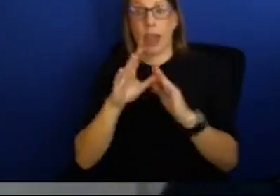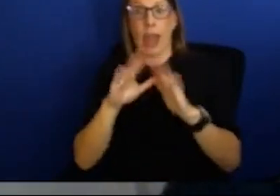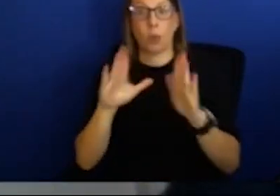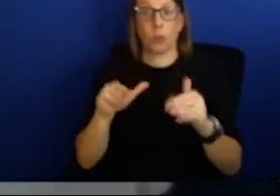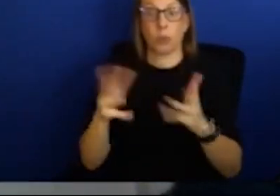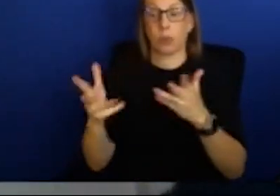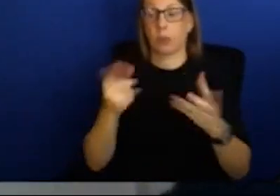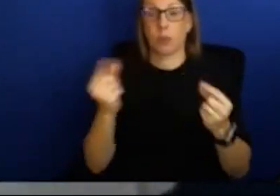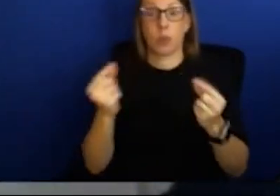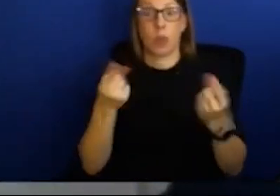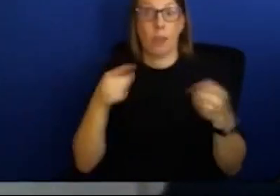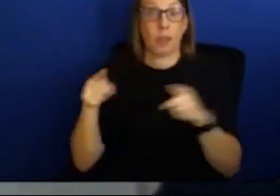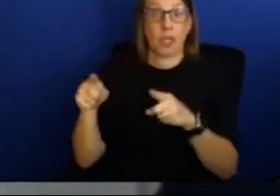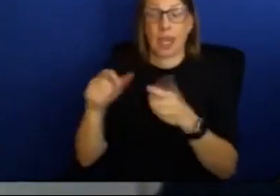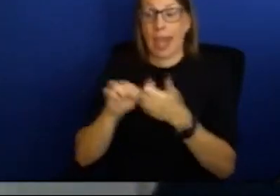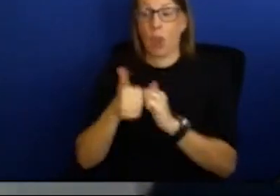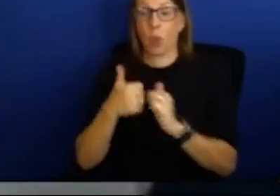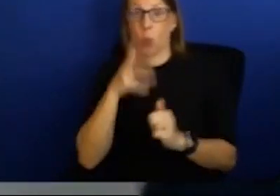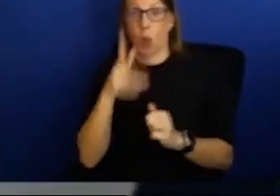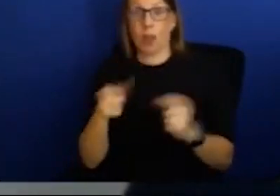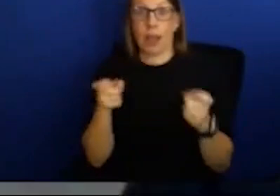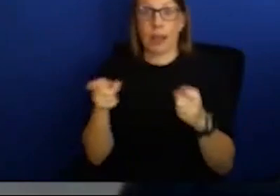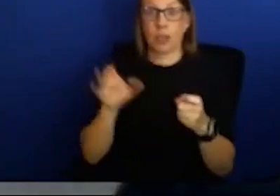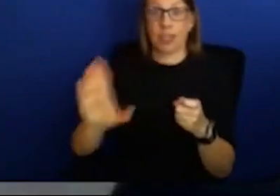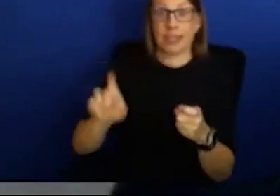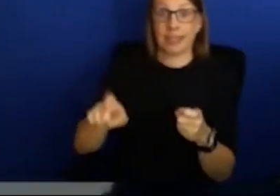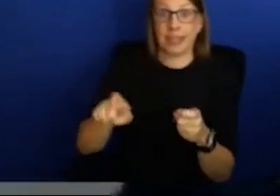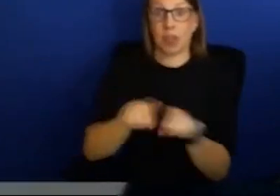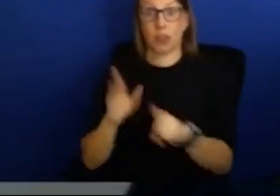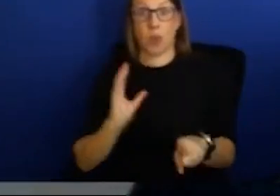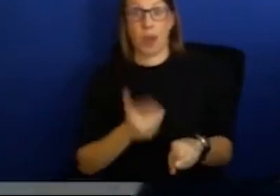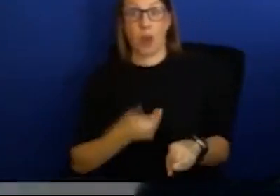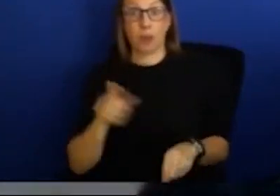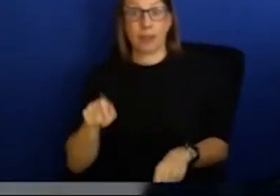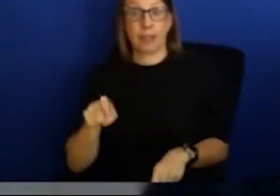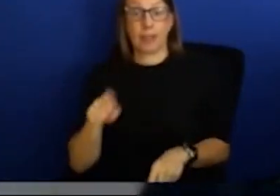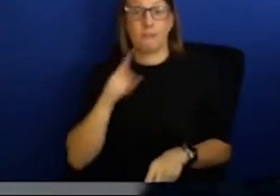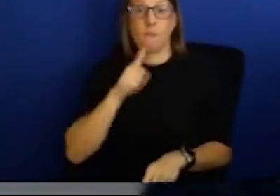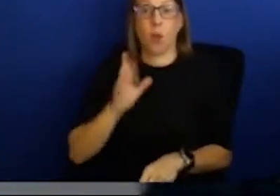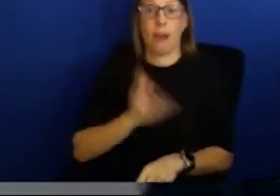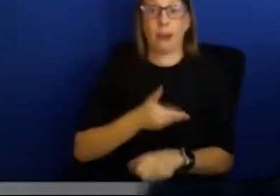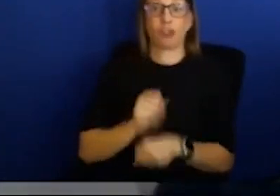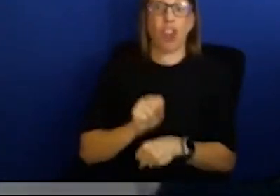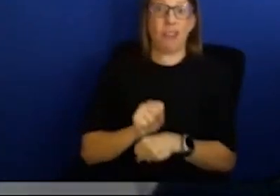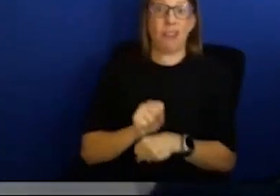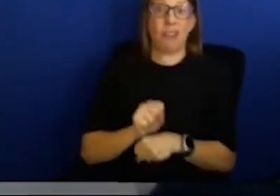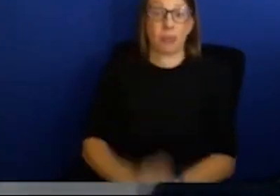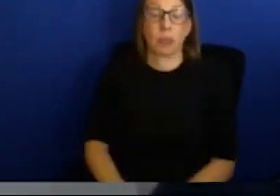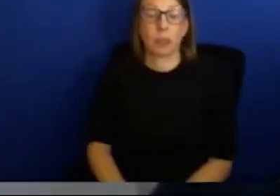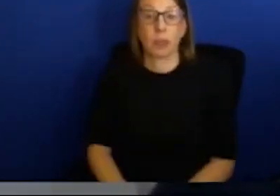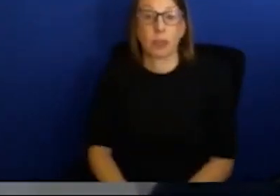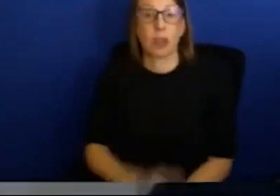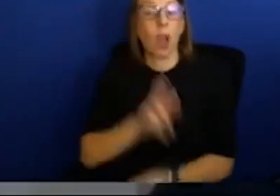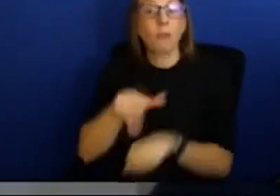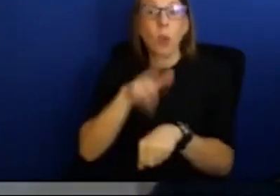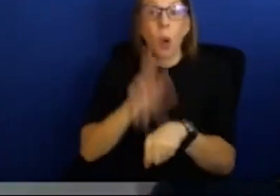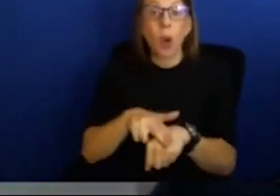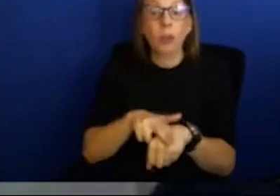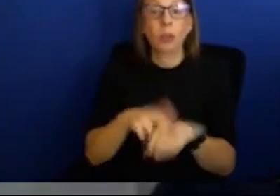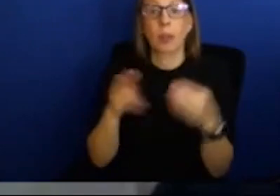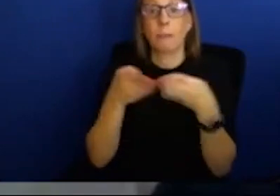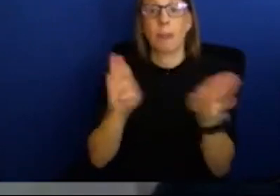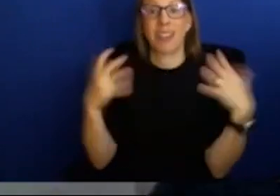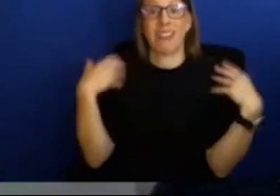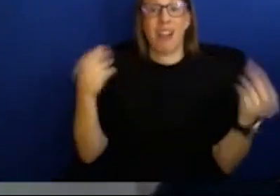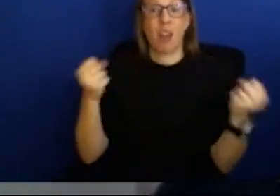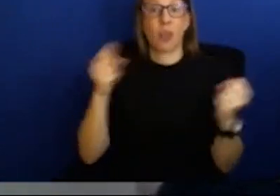was happening and how we were going to take care of his needs, but also ours for our jobs. And, of course, from a public health perspective, we